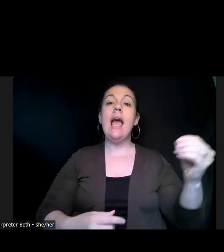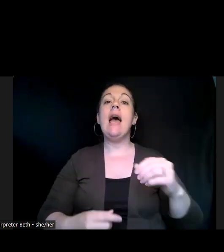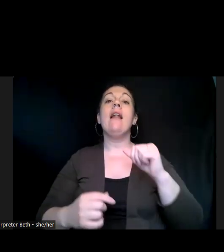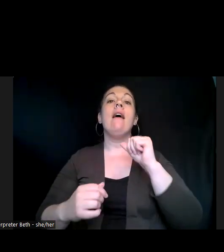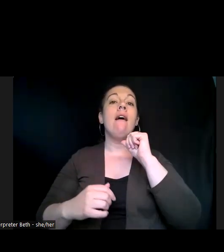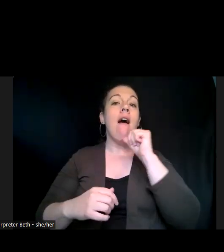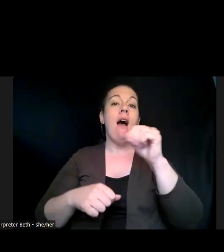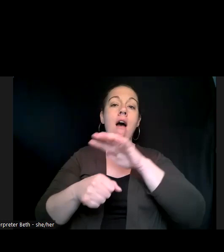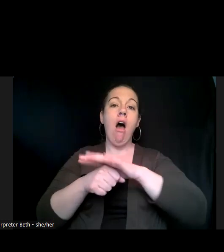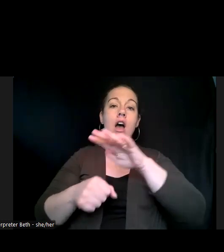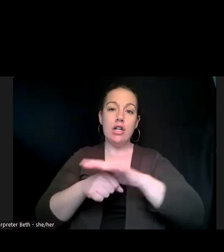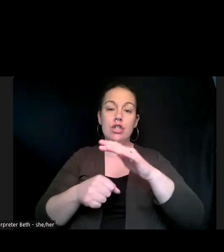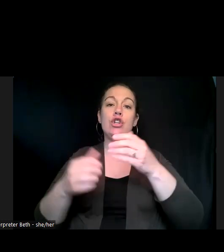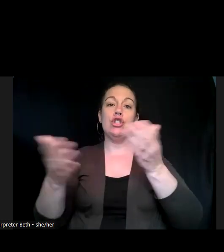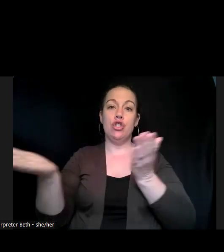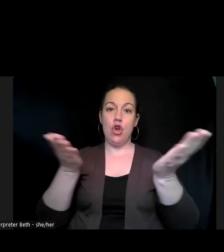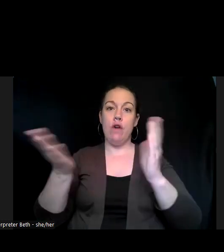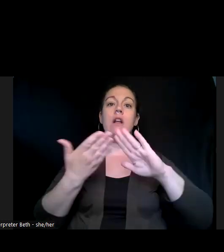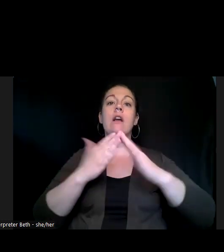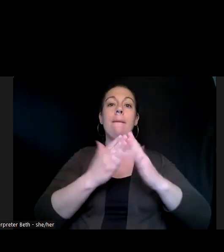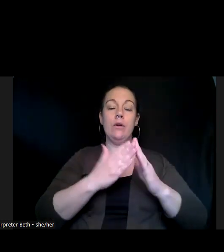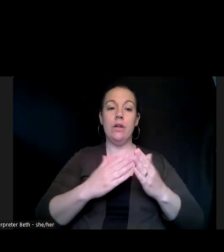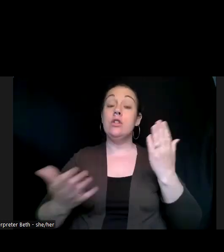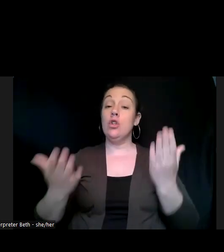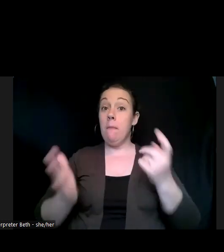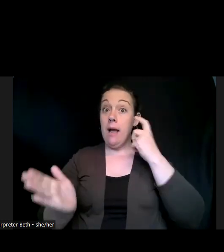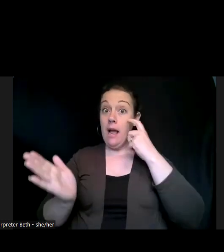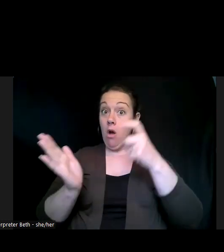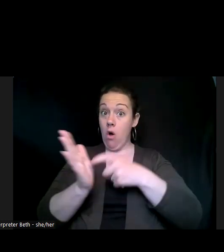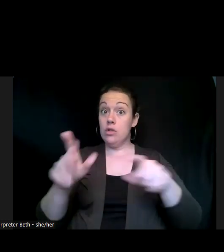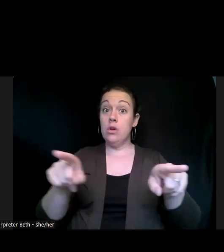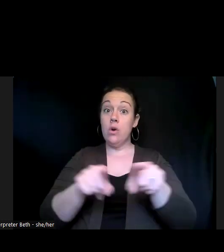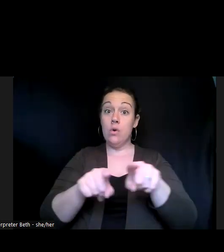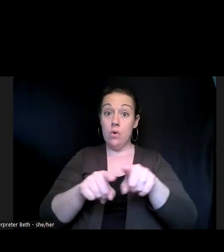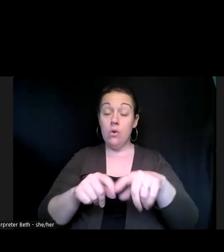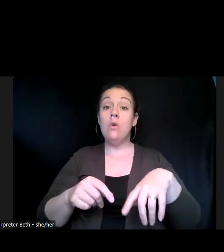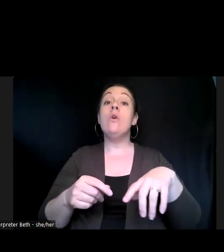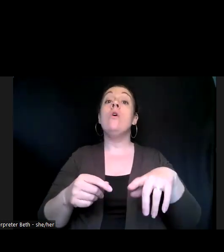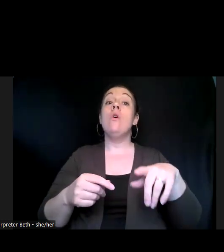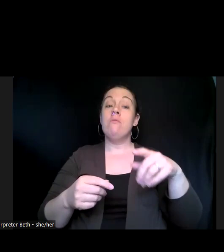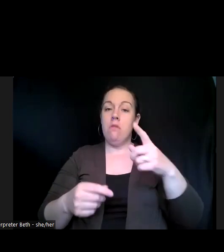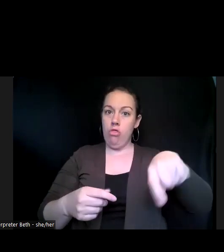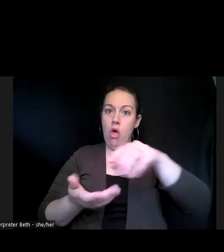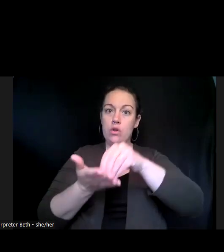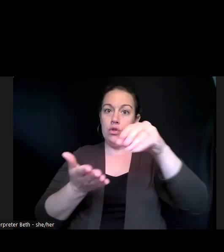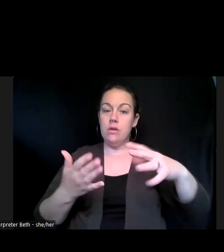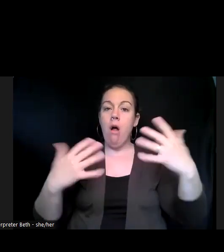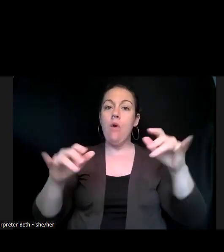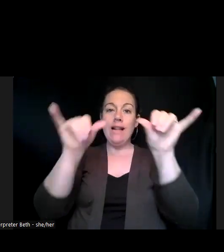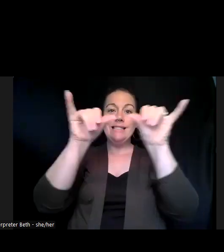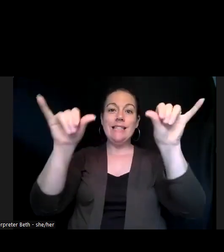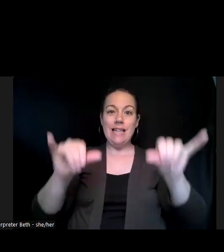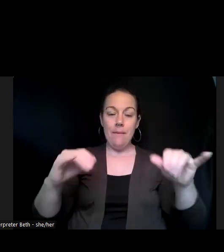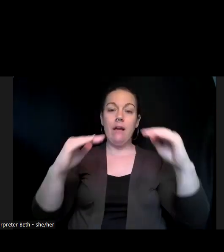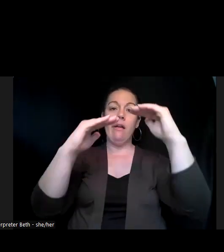young people. However, you may also notice that the students that I have mentioned have already been systematically underserved.